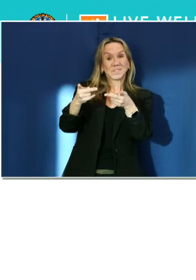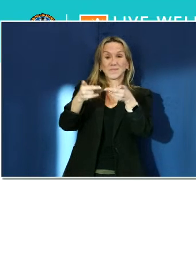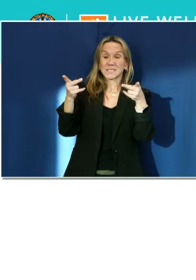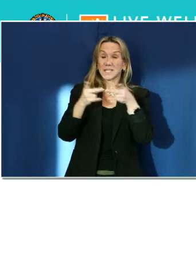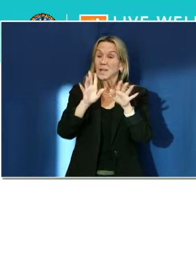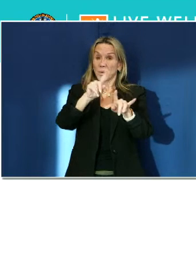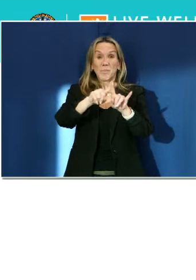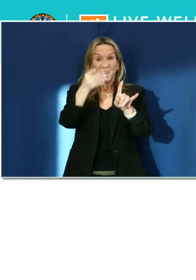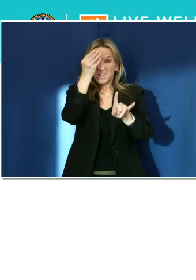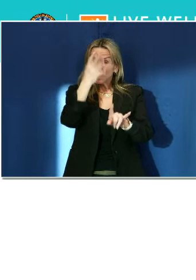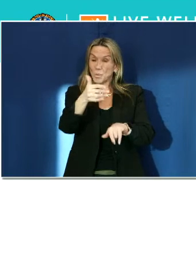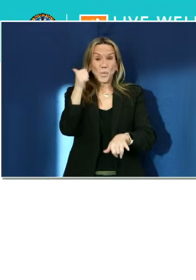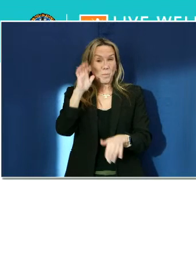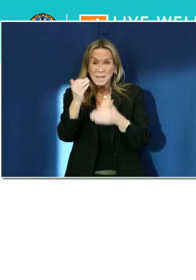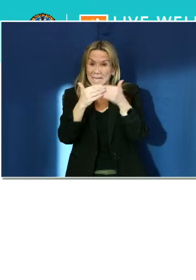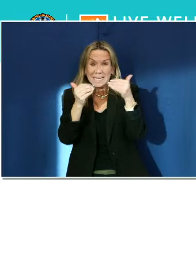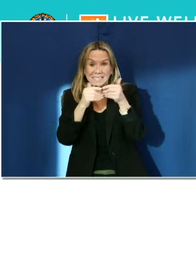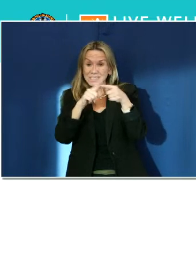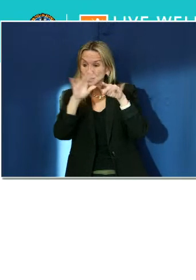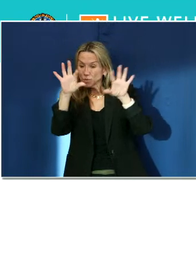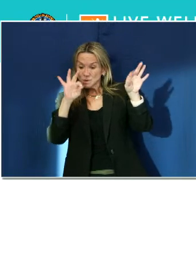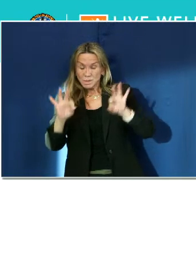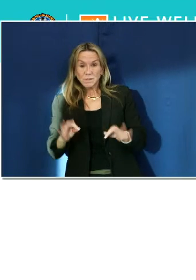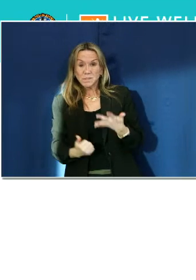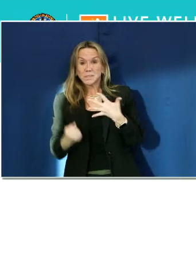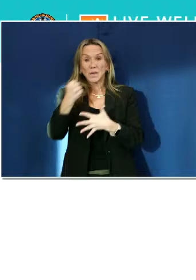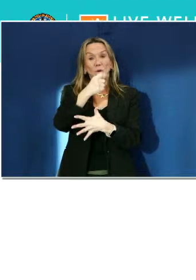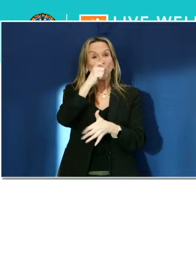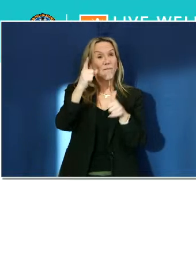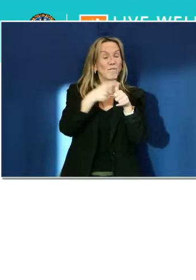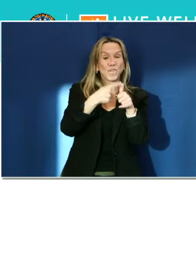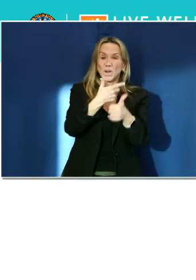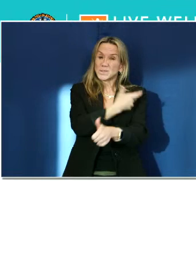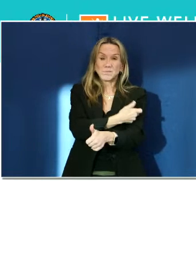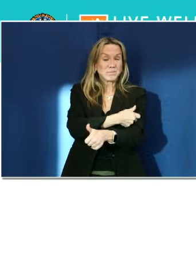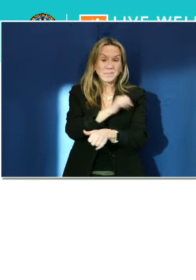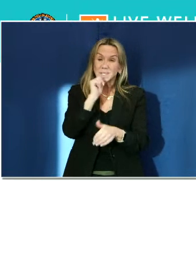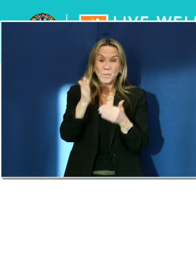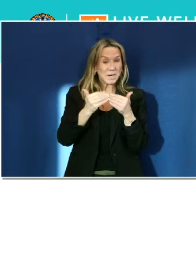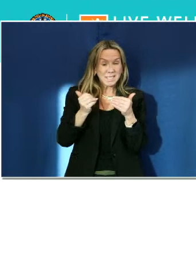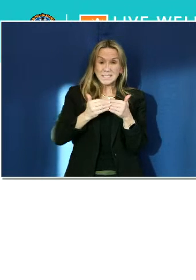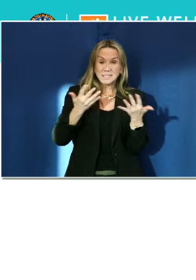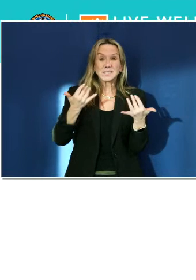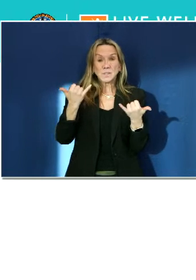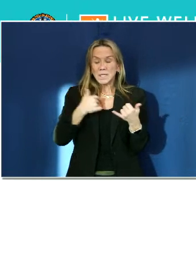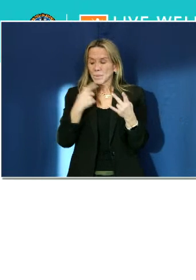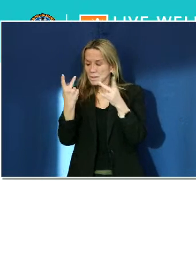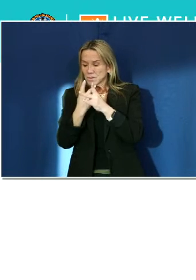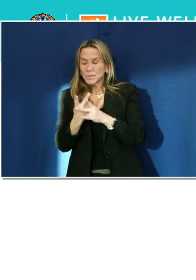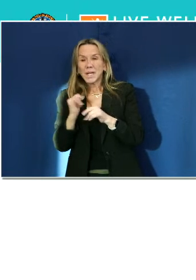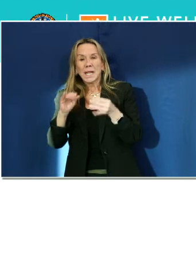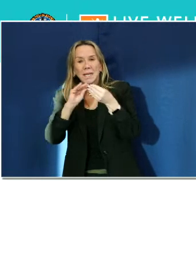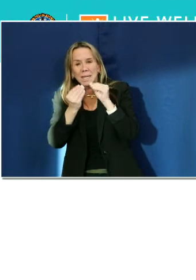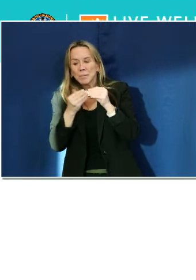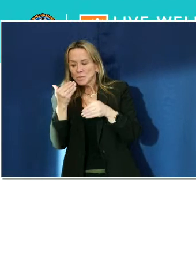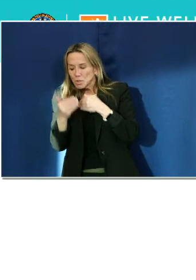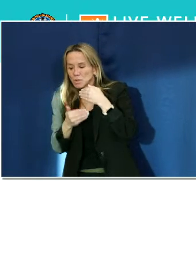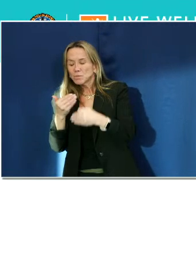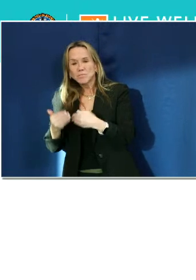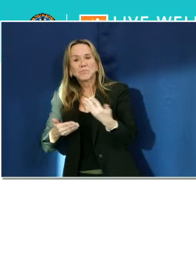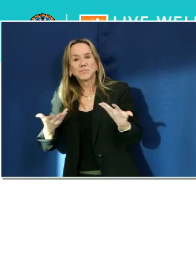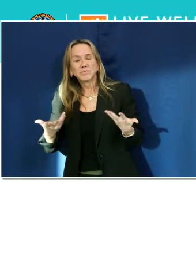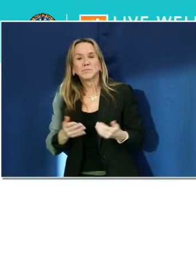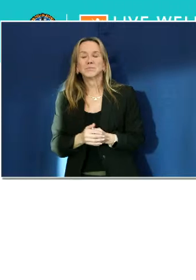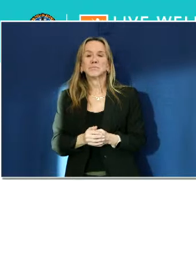very challenging, and we're working out the numbers and working through the process now. But the good news